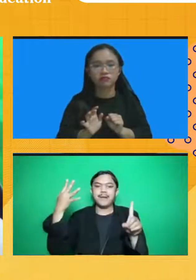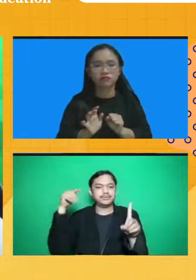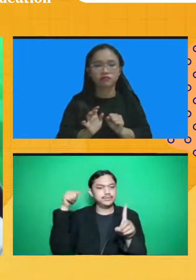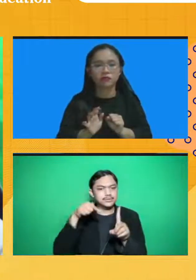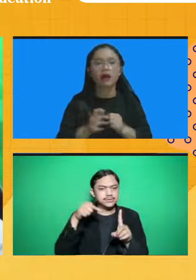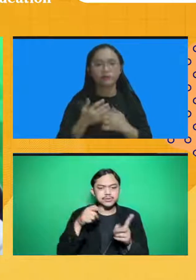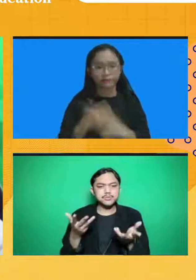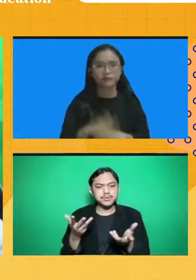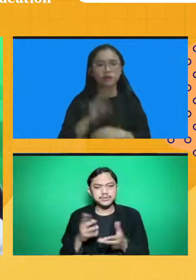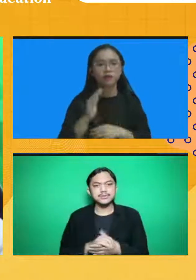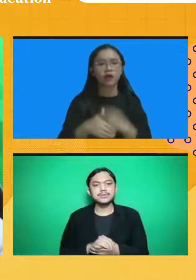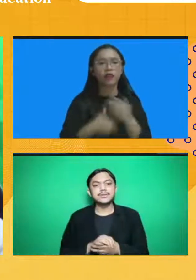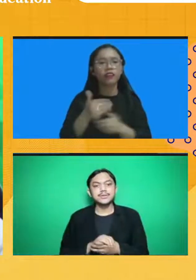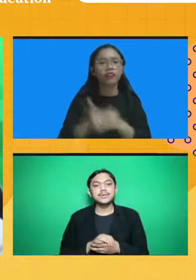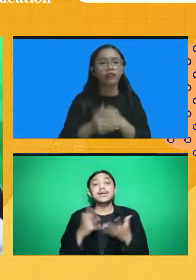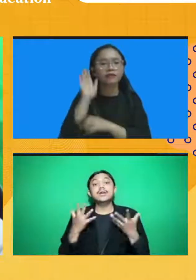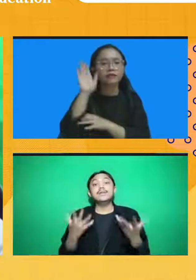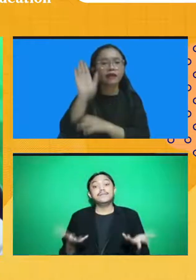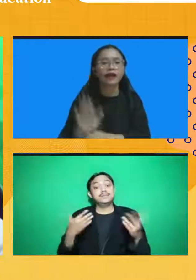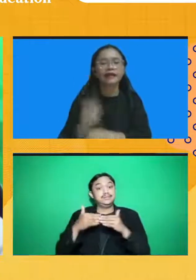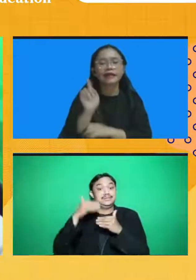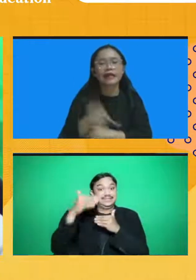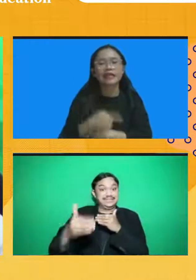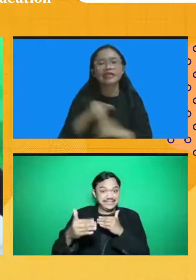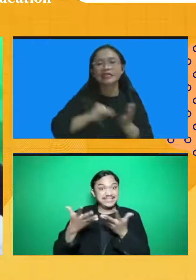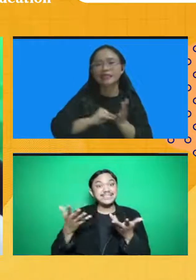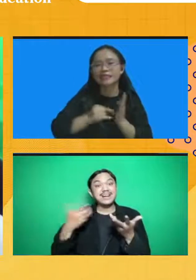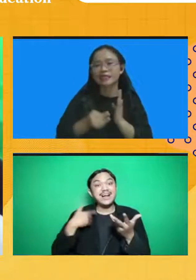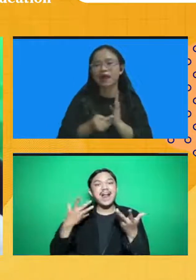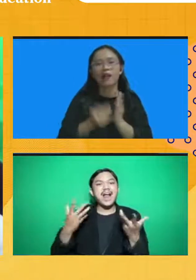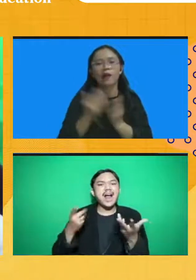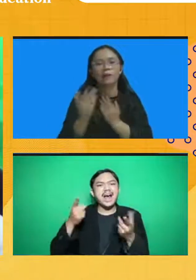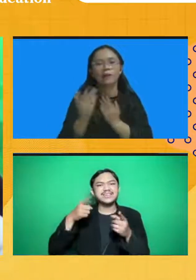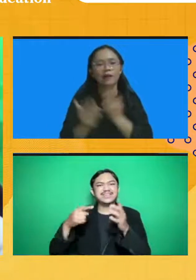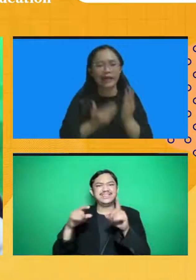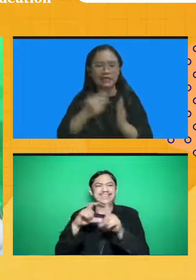are into the digital platforms. And